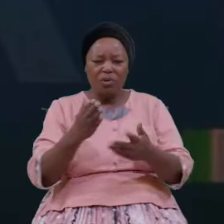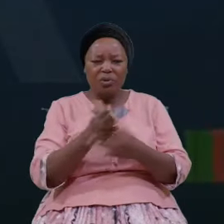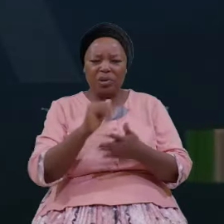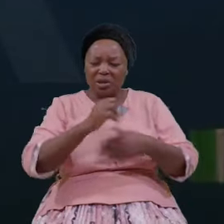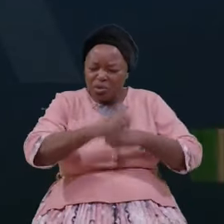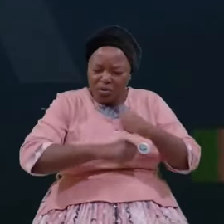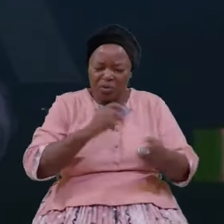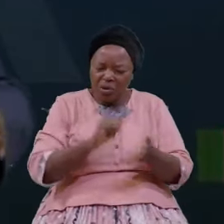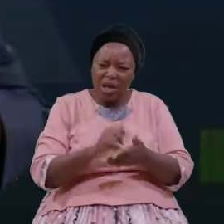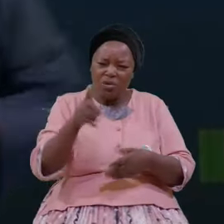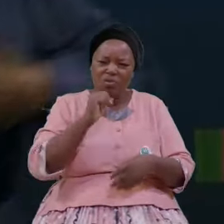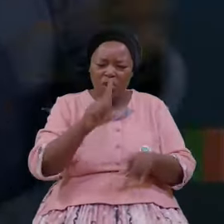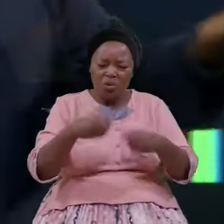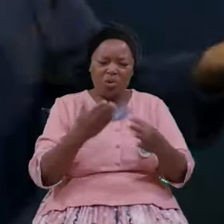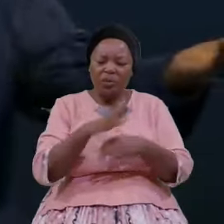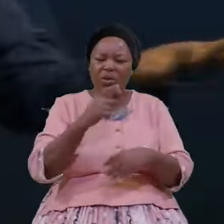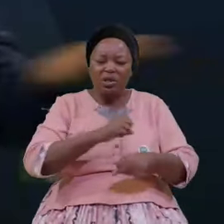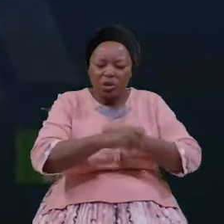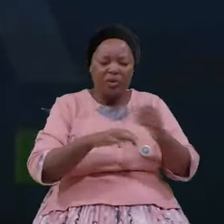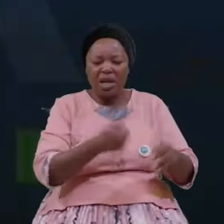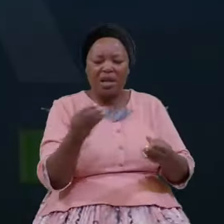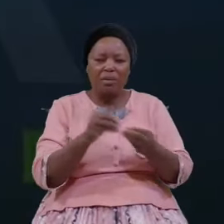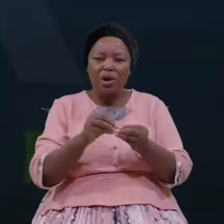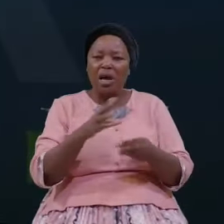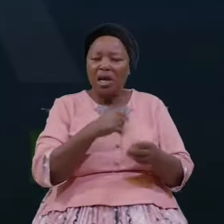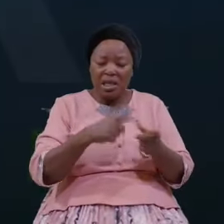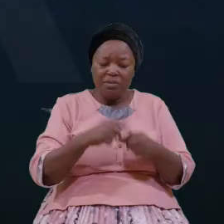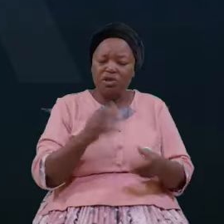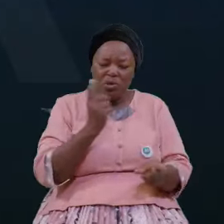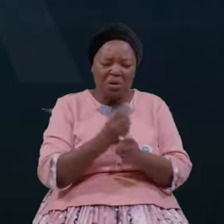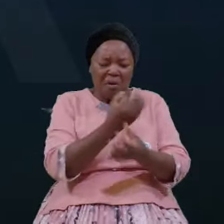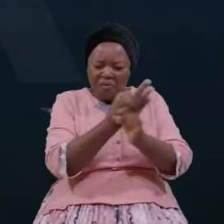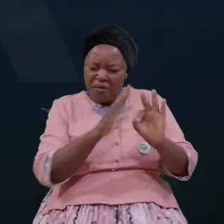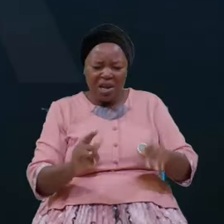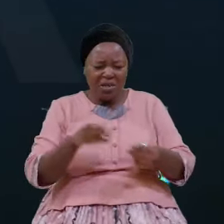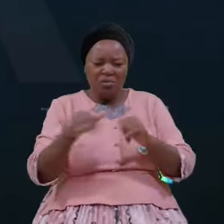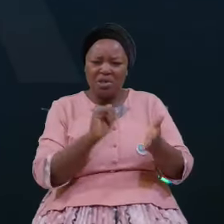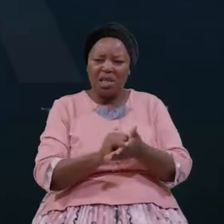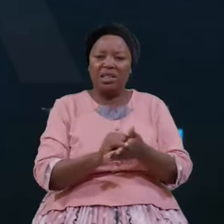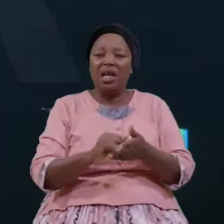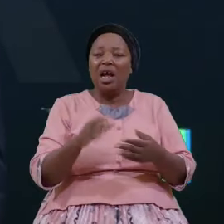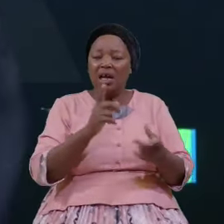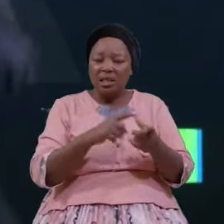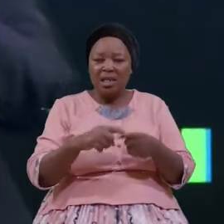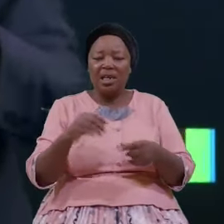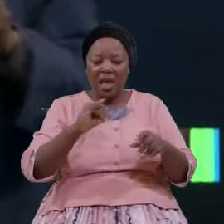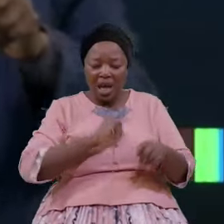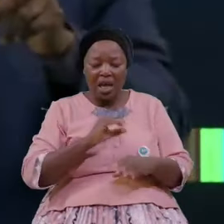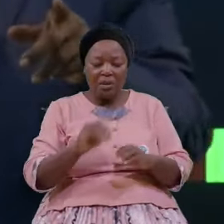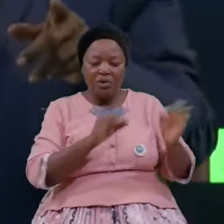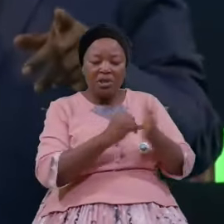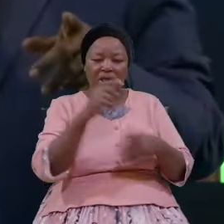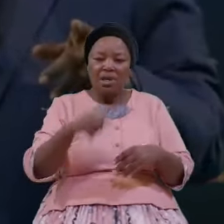the suffering anymore. And voluntarily I do that. I lay it down of myself. I